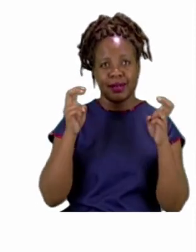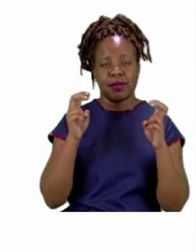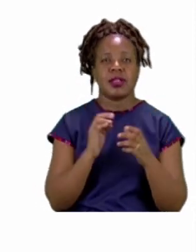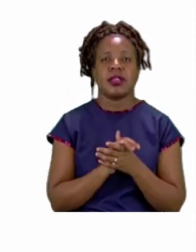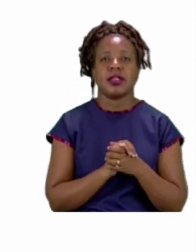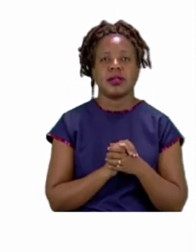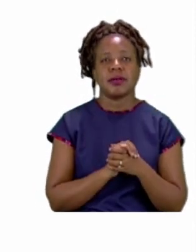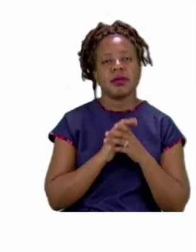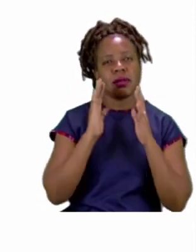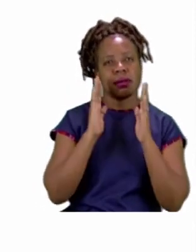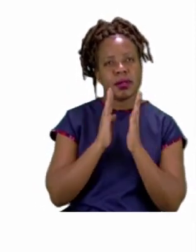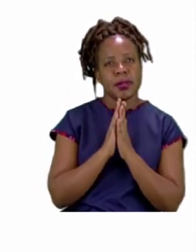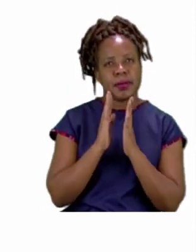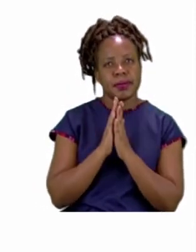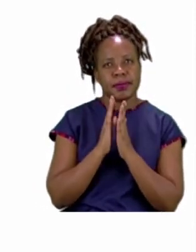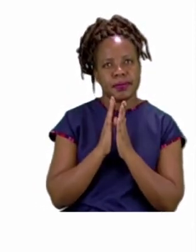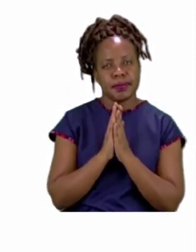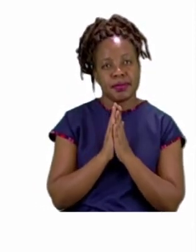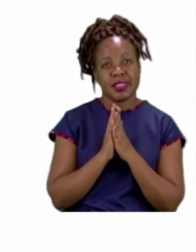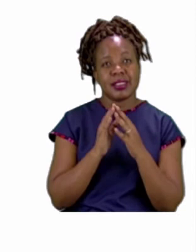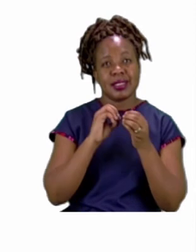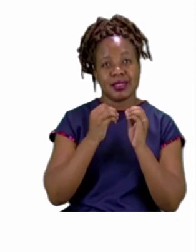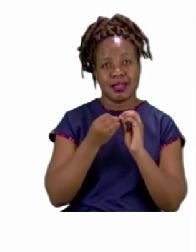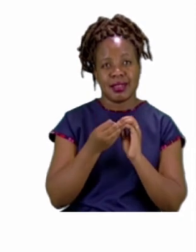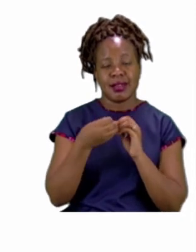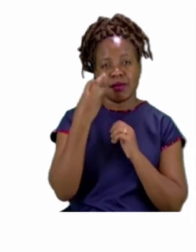you to please write the word works.